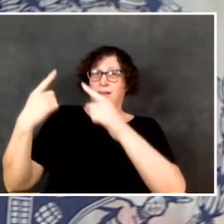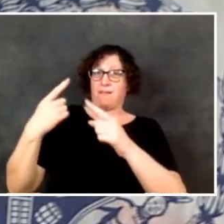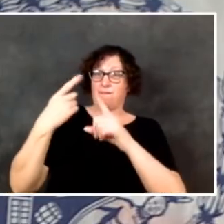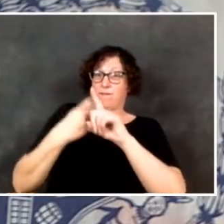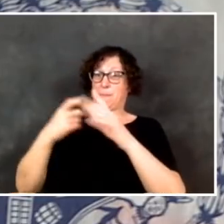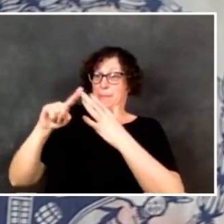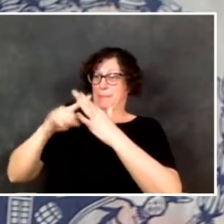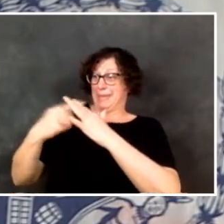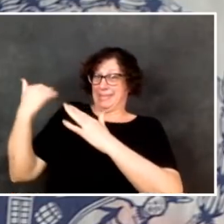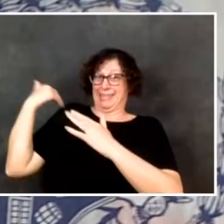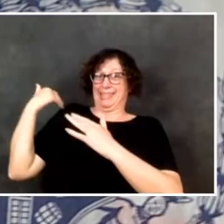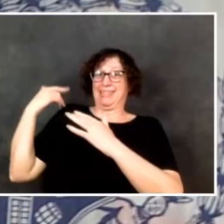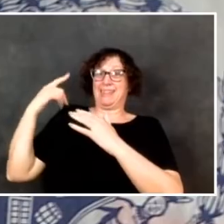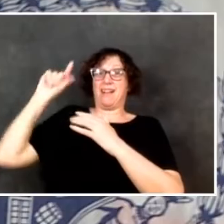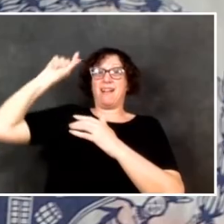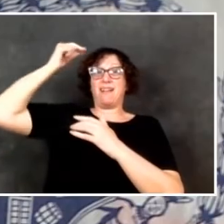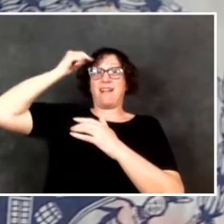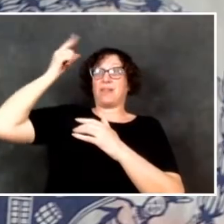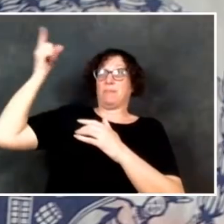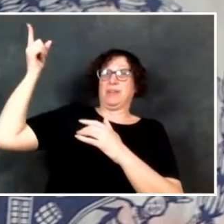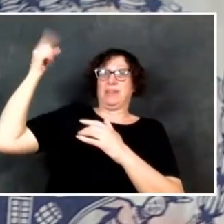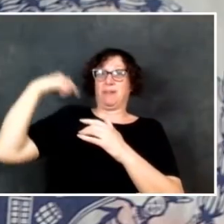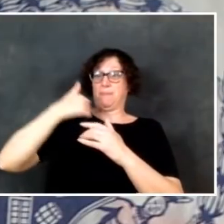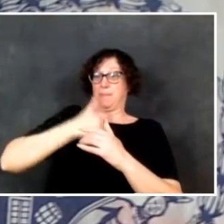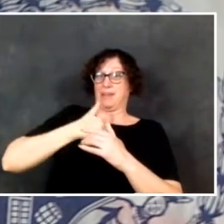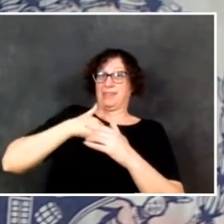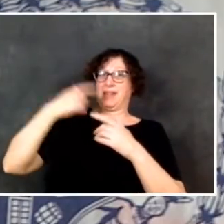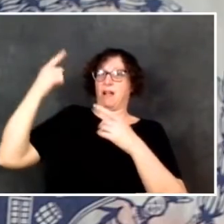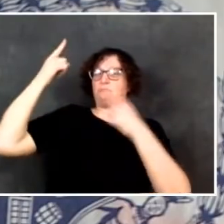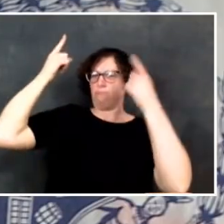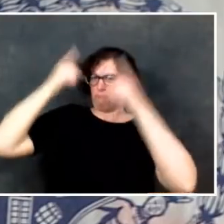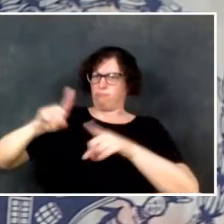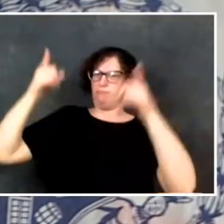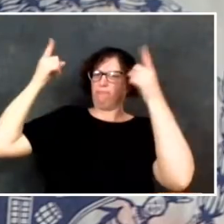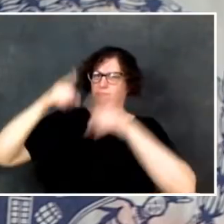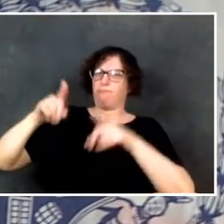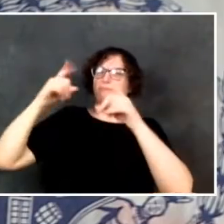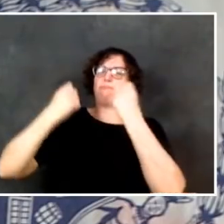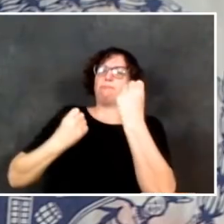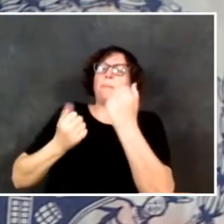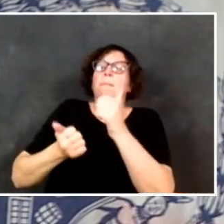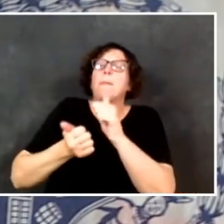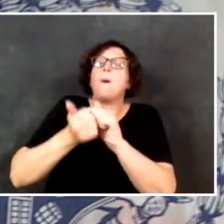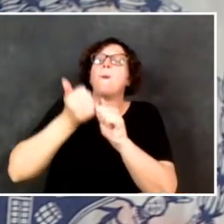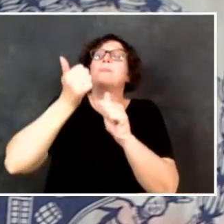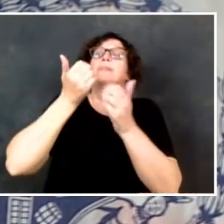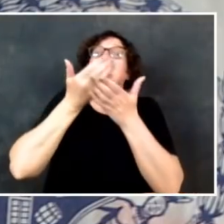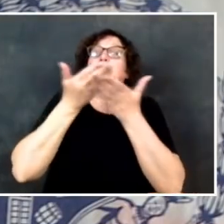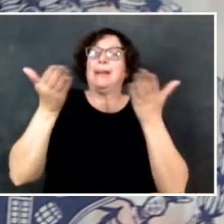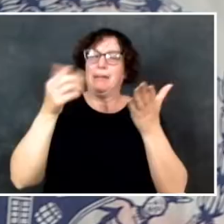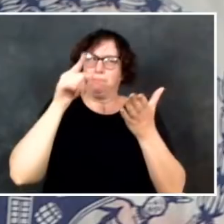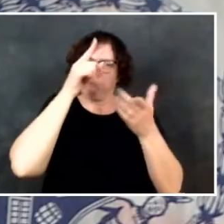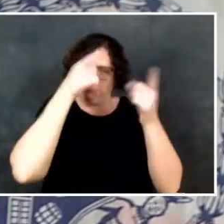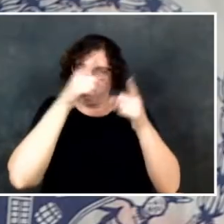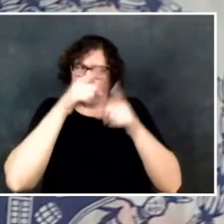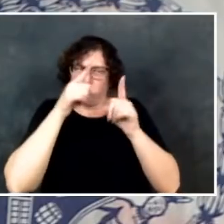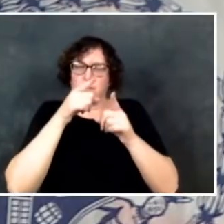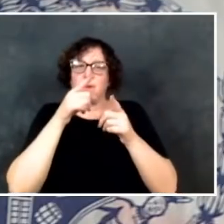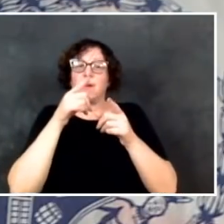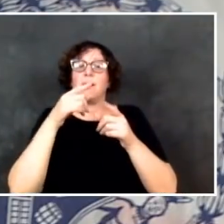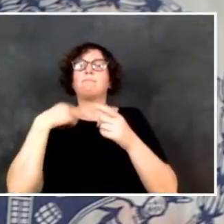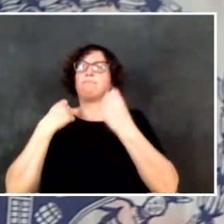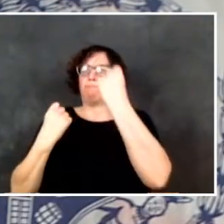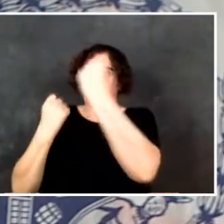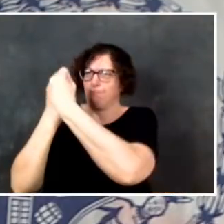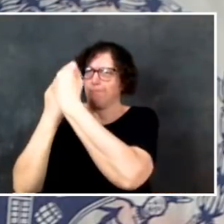Governor and I have agreed on the vast majority of things. I have been supportive and appreciative of his leadership. I've said many